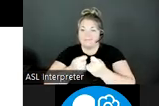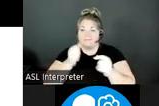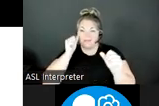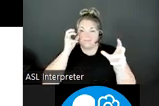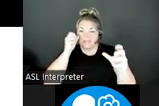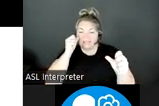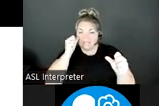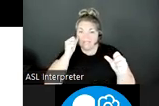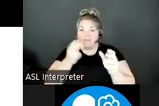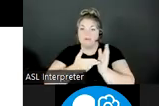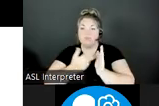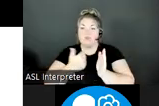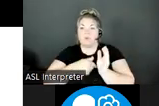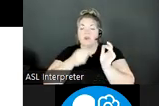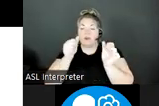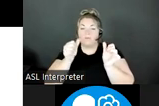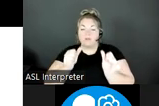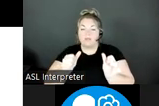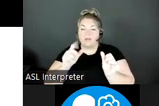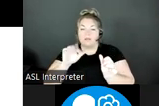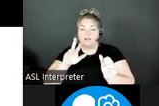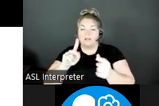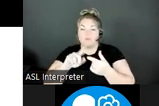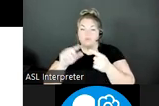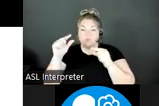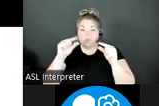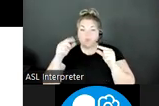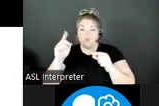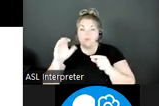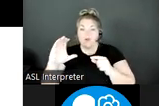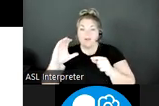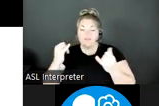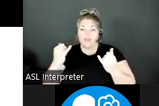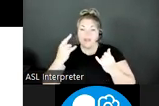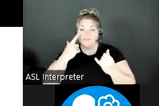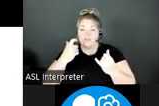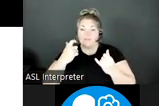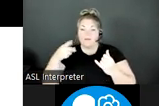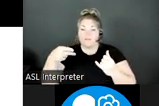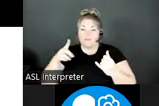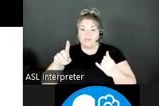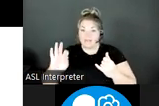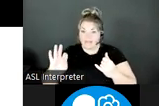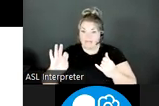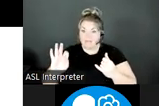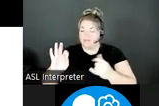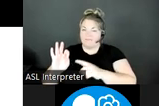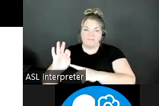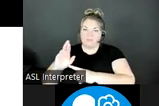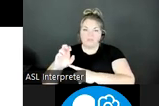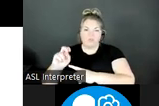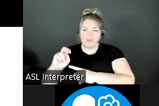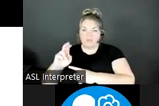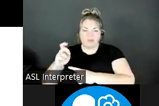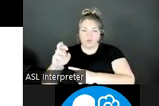that we're putting up links to Google Docs now instead of PDFs because screen readers don't like those. So if